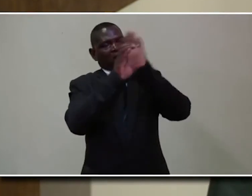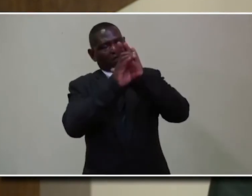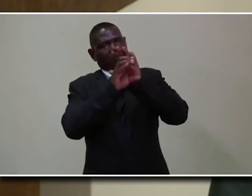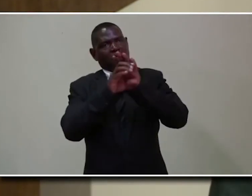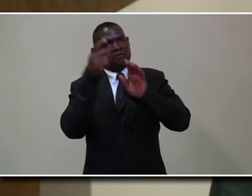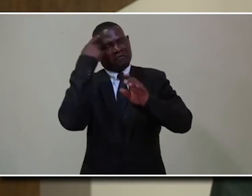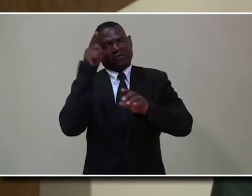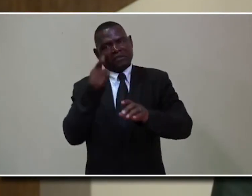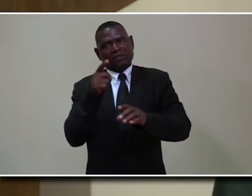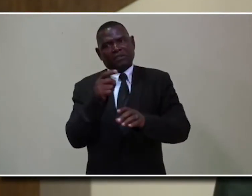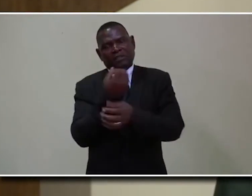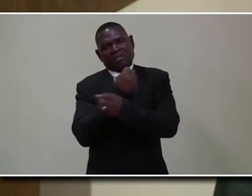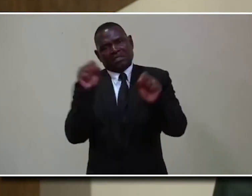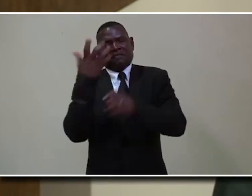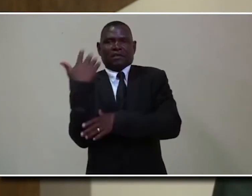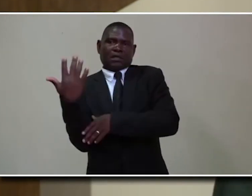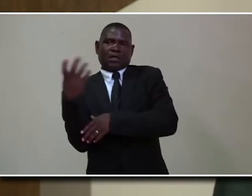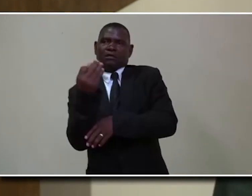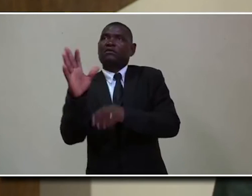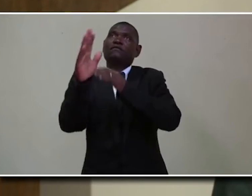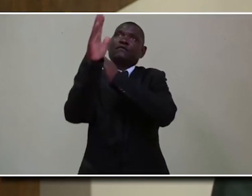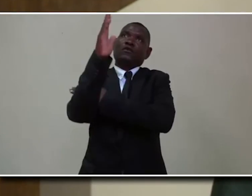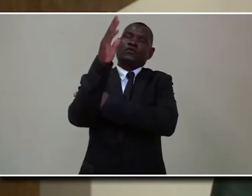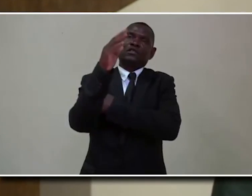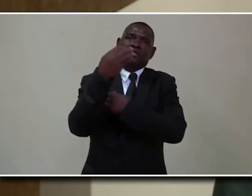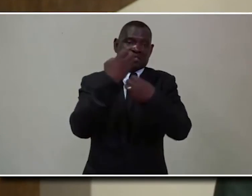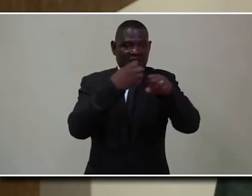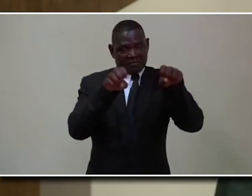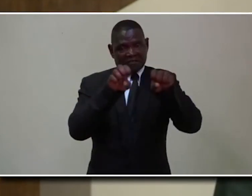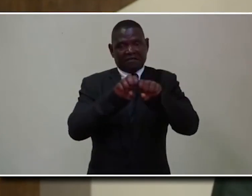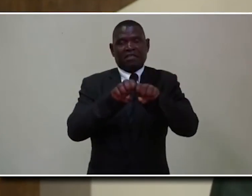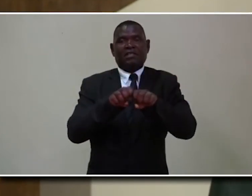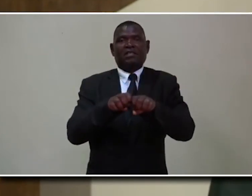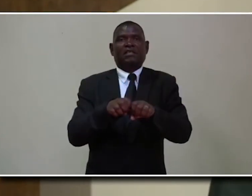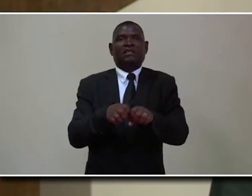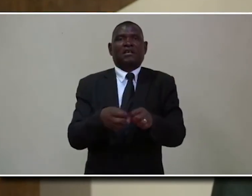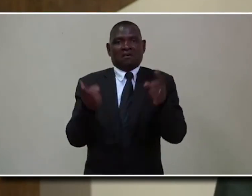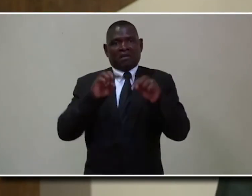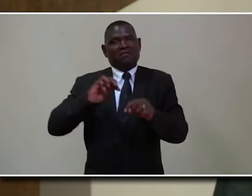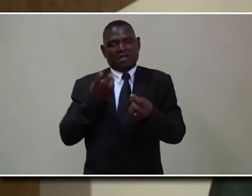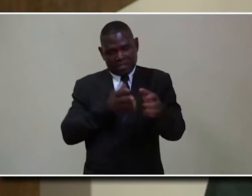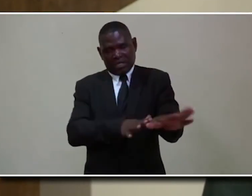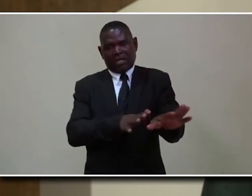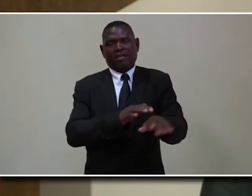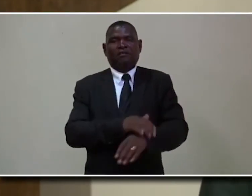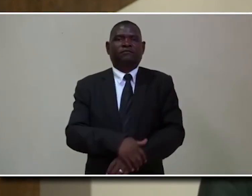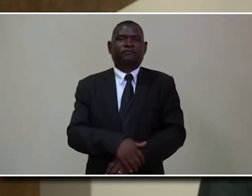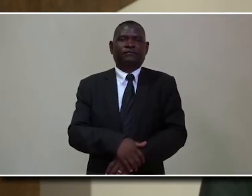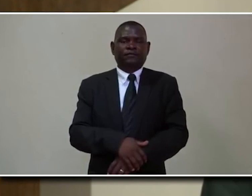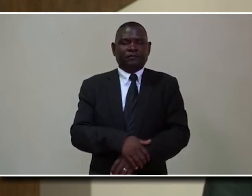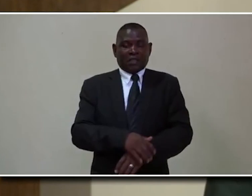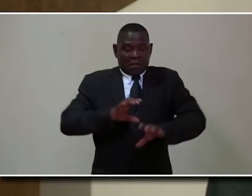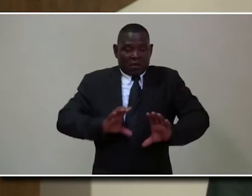into the beyond. Ndiye cherekezo chakutumikira ngakhale iwo anapita muziko la msidi. He continues to